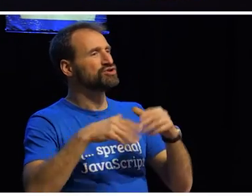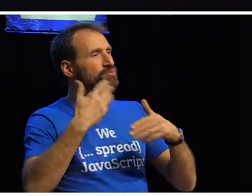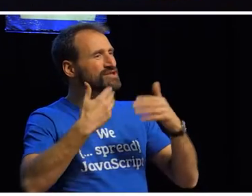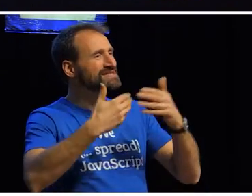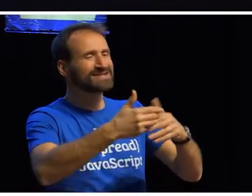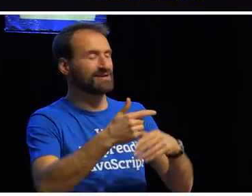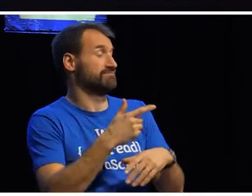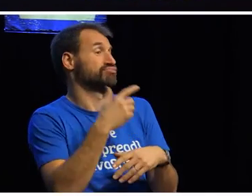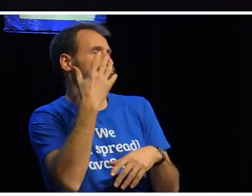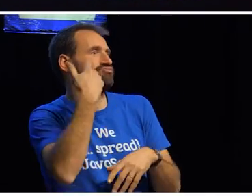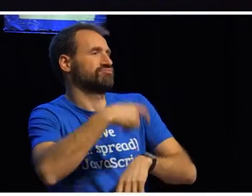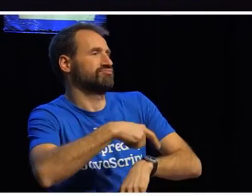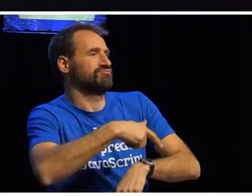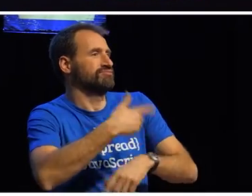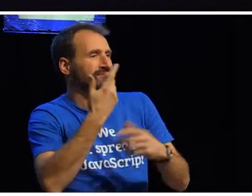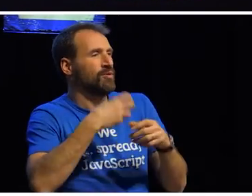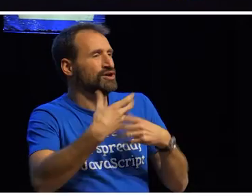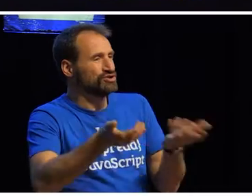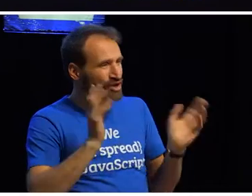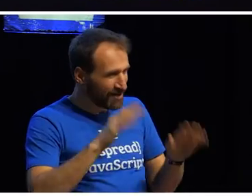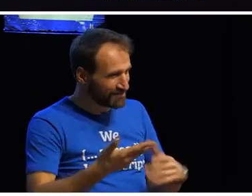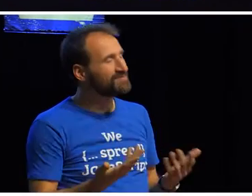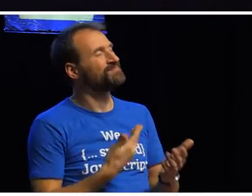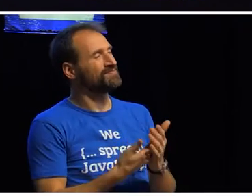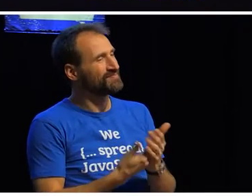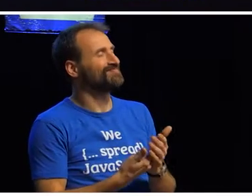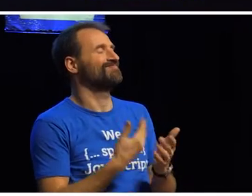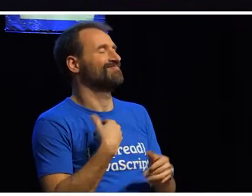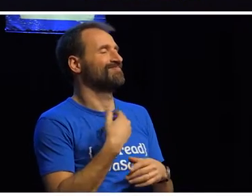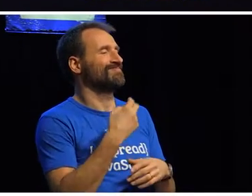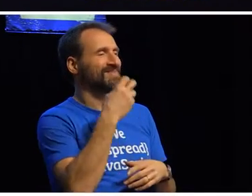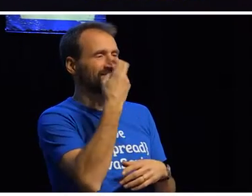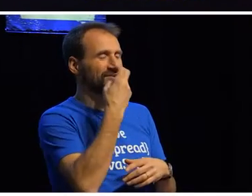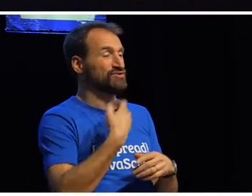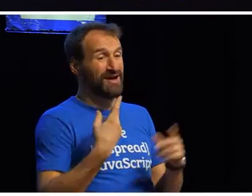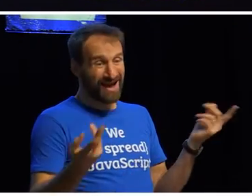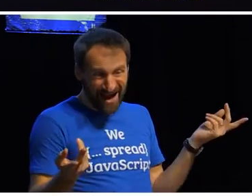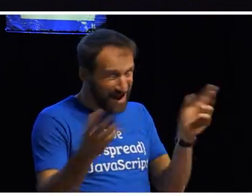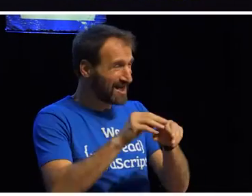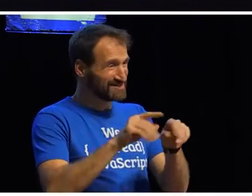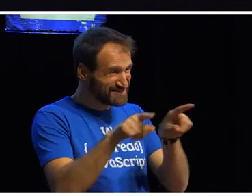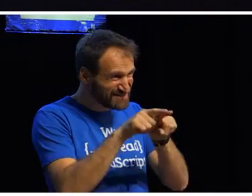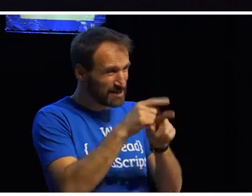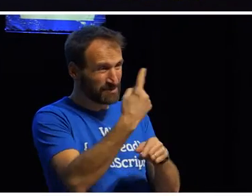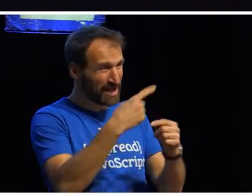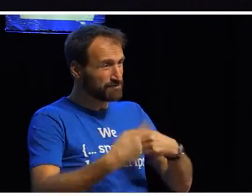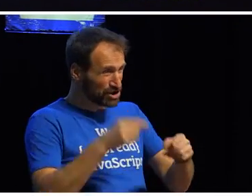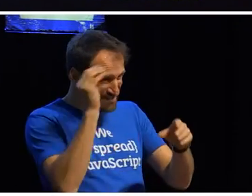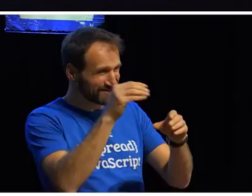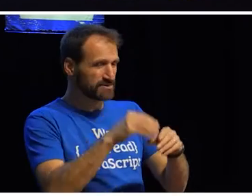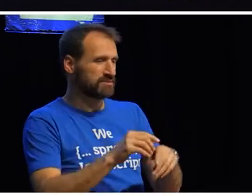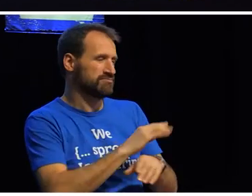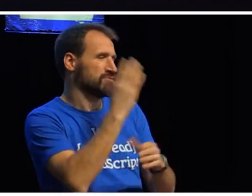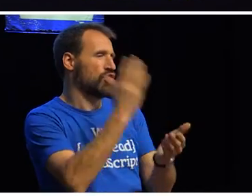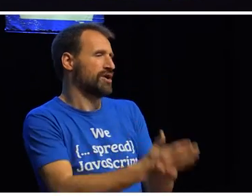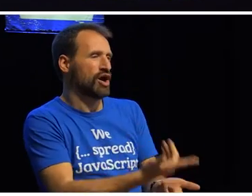just can't catch up each time. So if you, you know, try to do everything the same process, it really just stops right there. It doesn't do any. So I